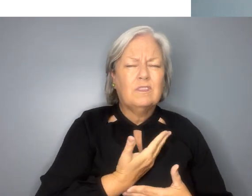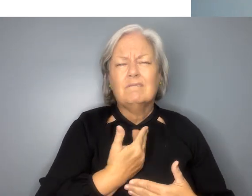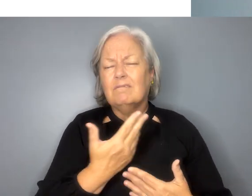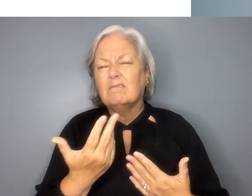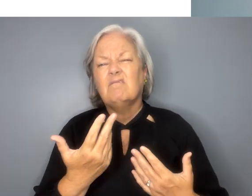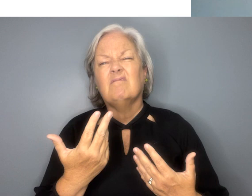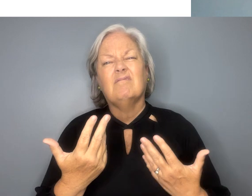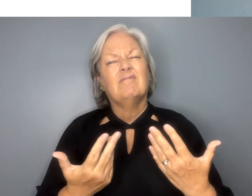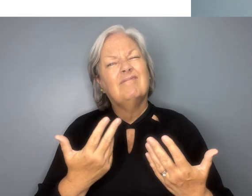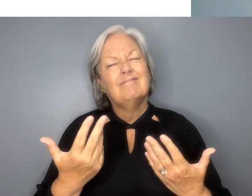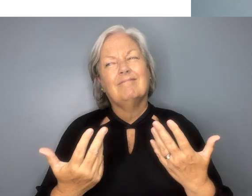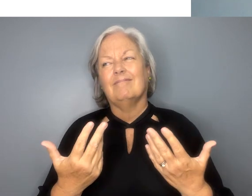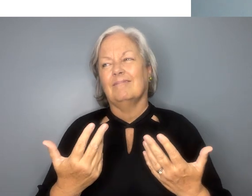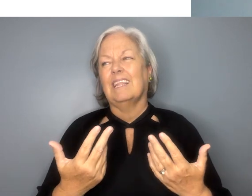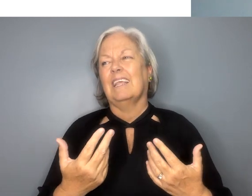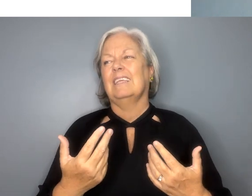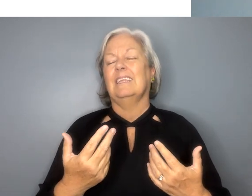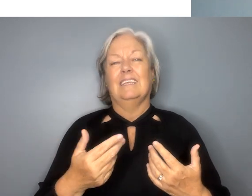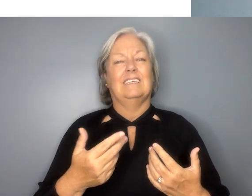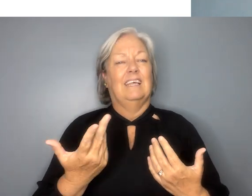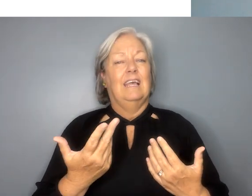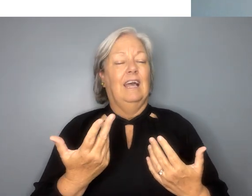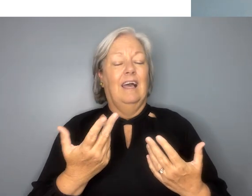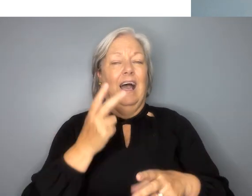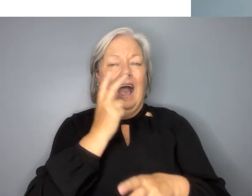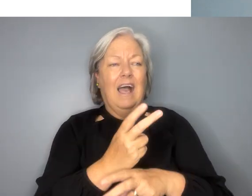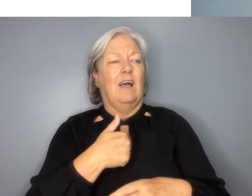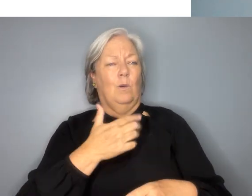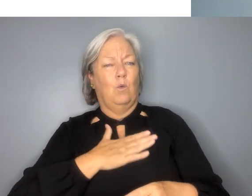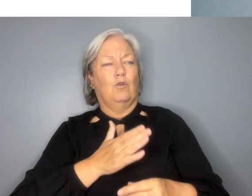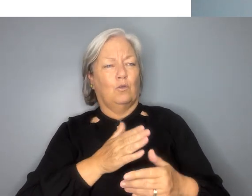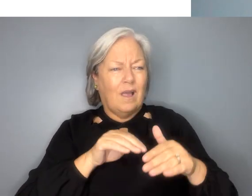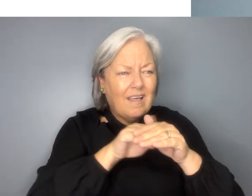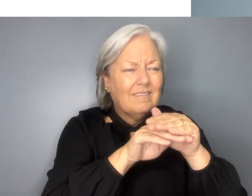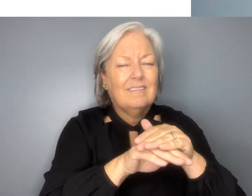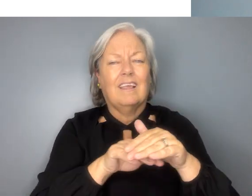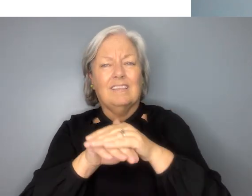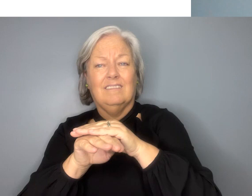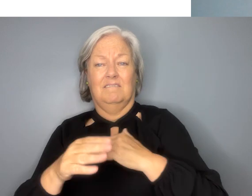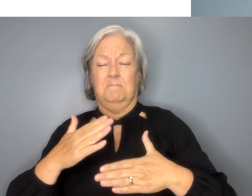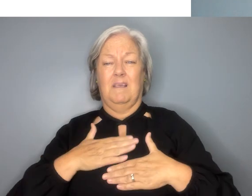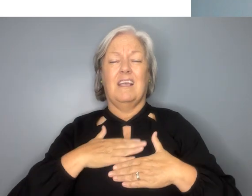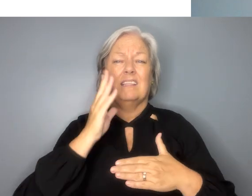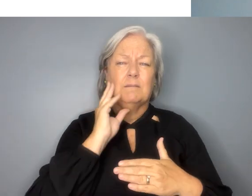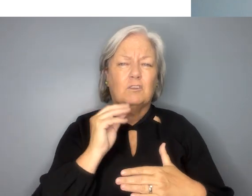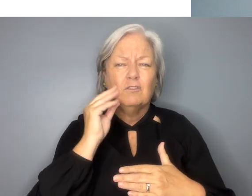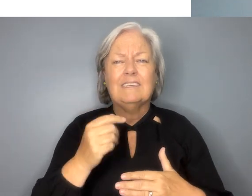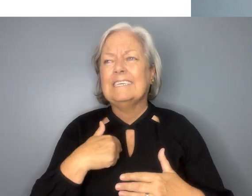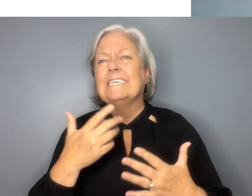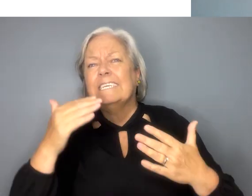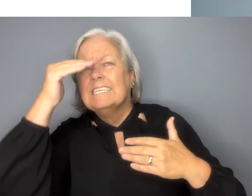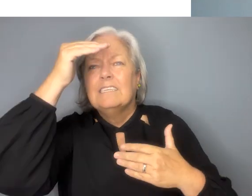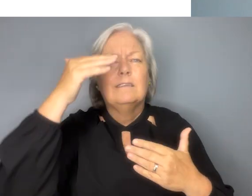intersex status, it's easy to stop us from accessing our communities. And so I do think that when it's come to my experience of